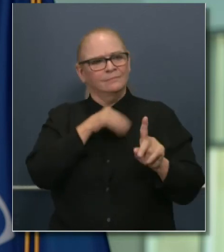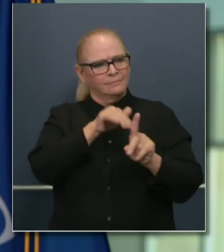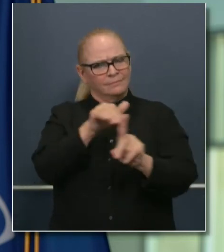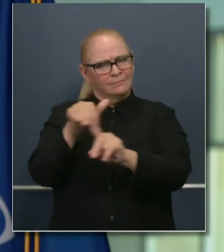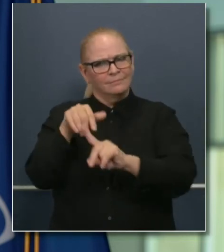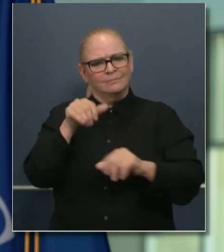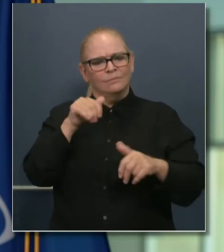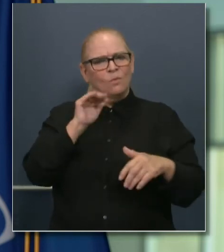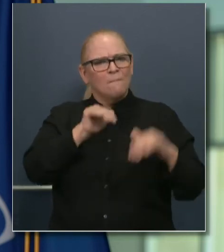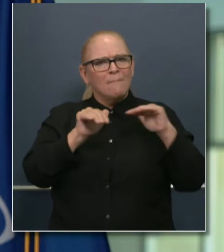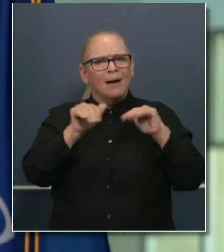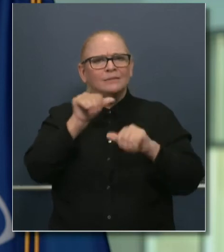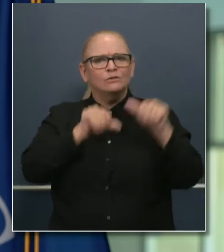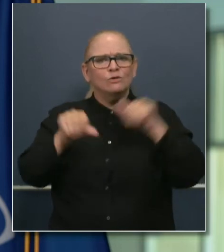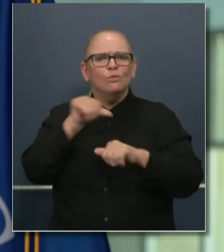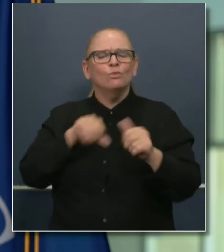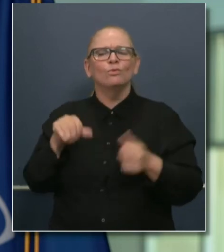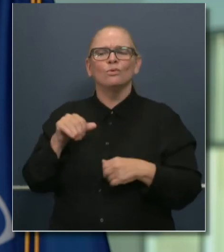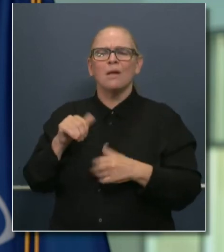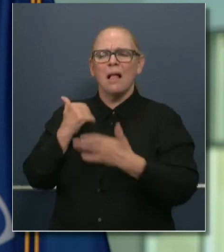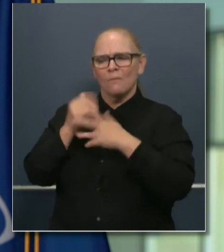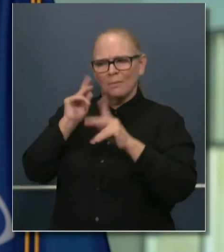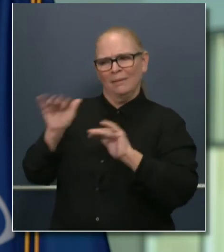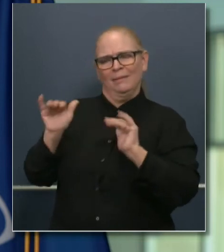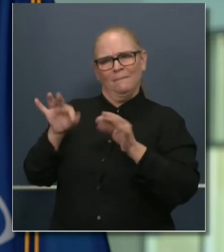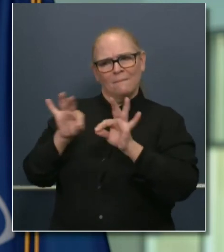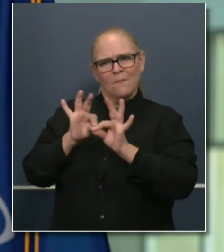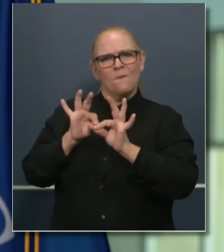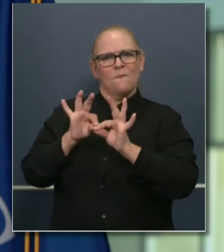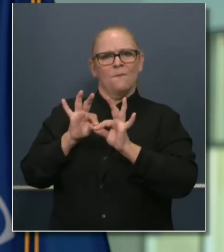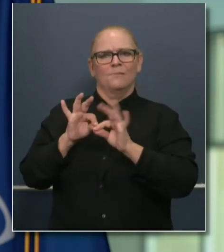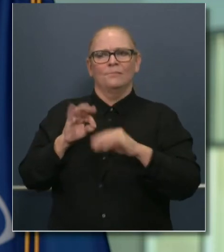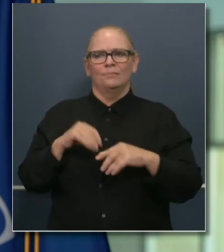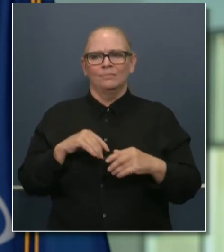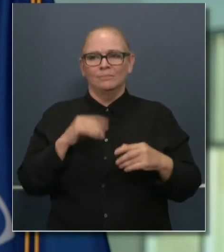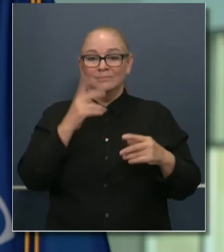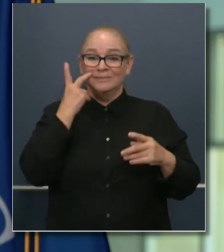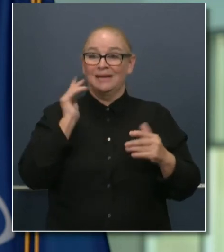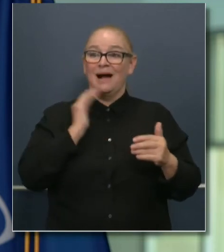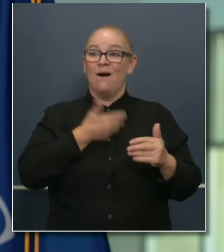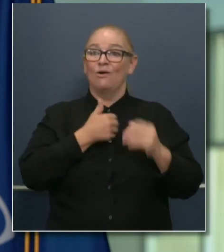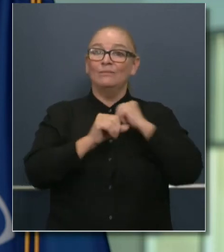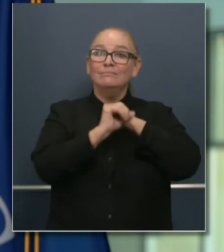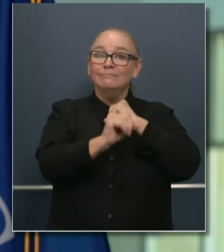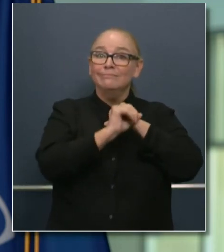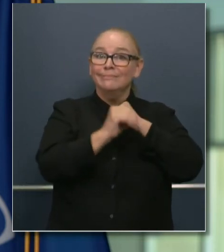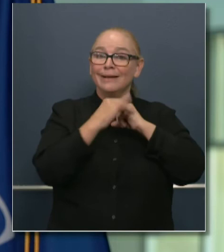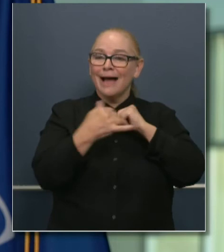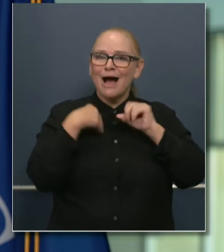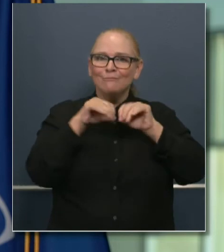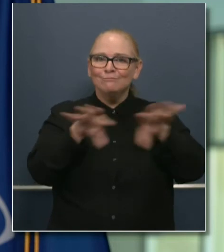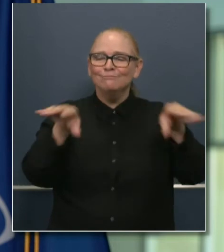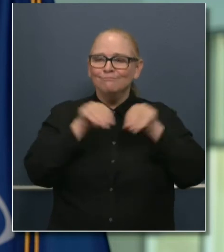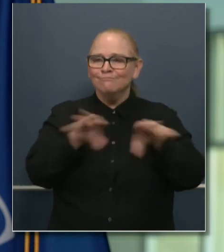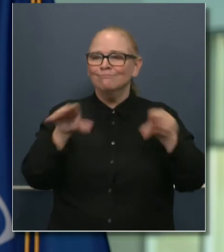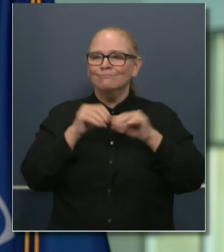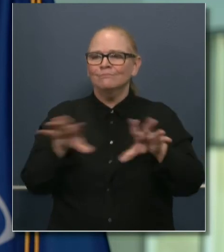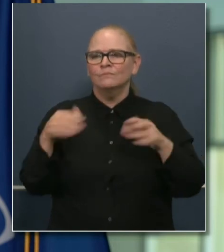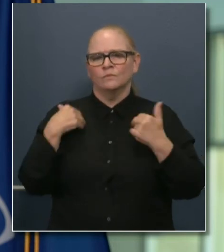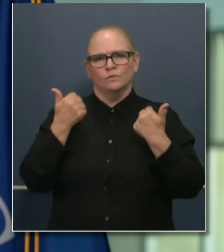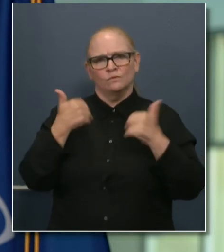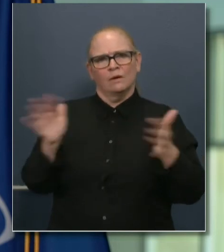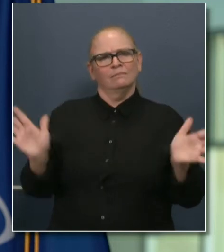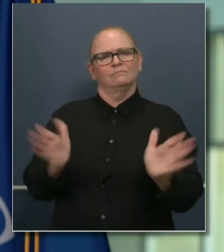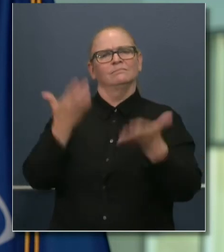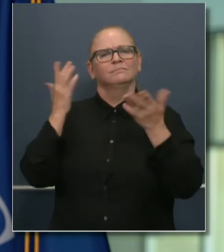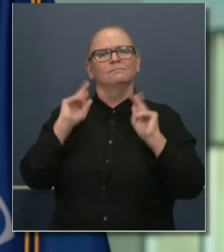an educational environment. And that's what you're seeing with our PSA campaign, increased efforts around raising